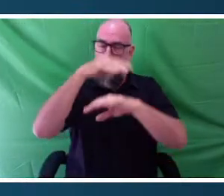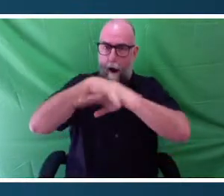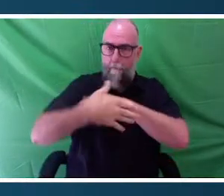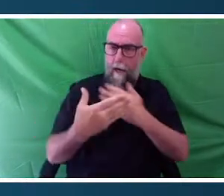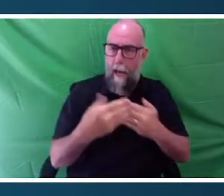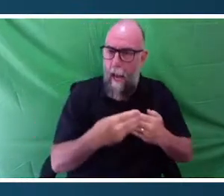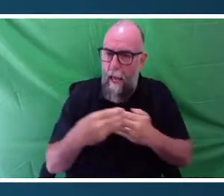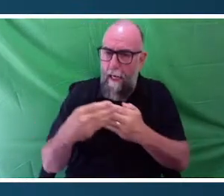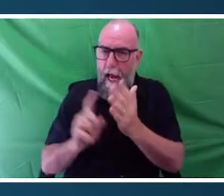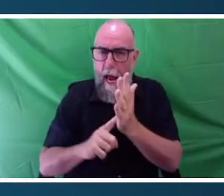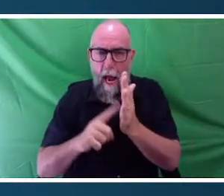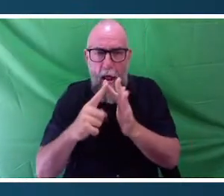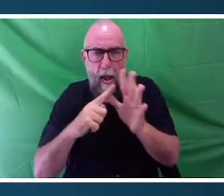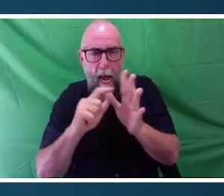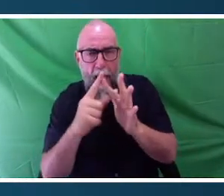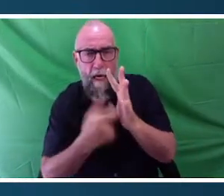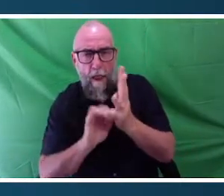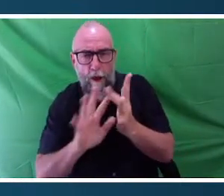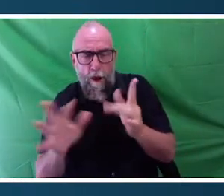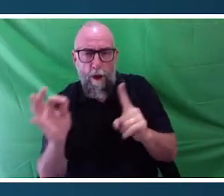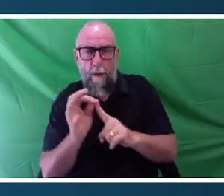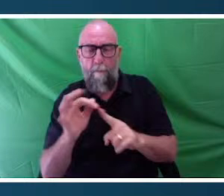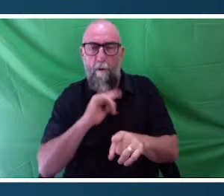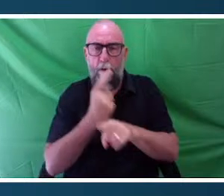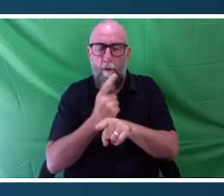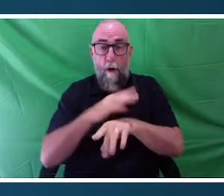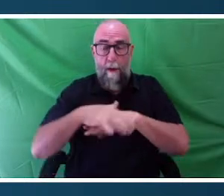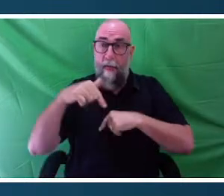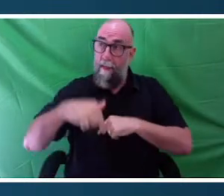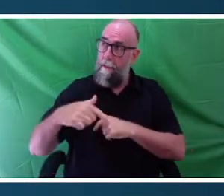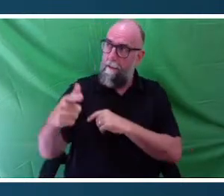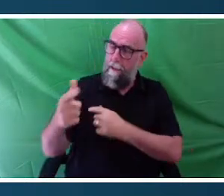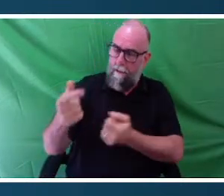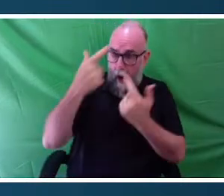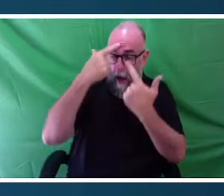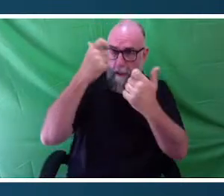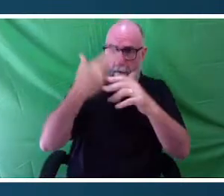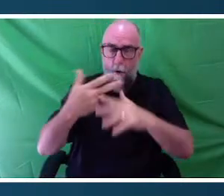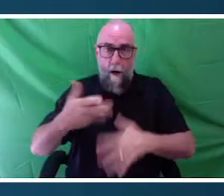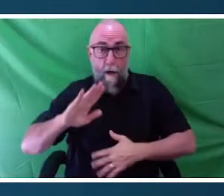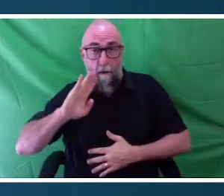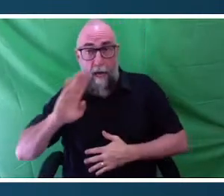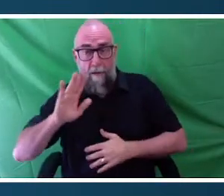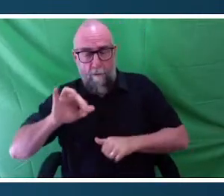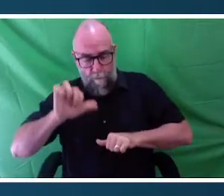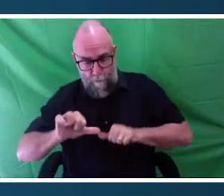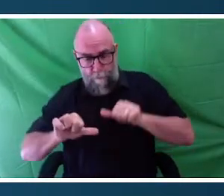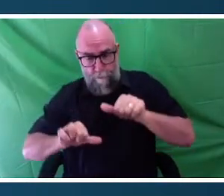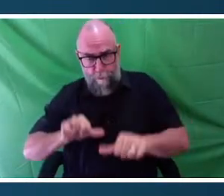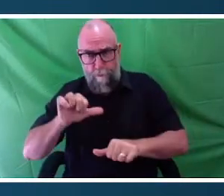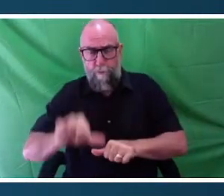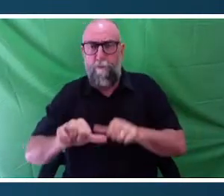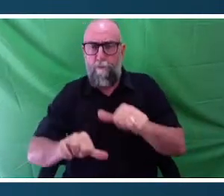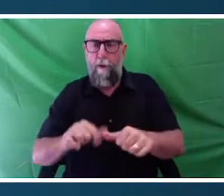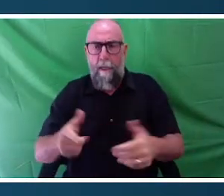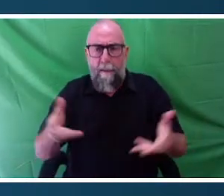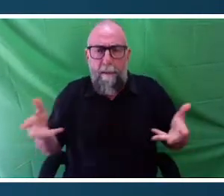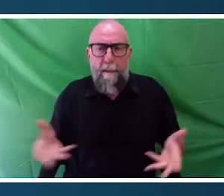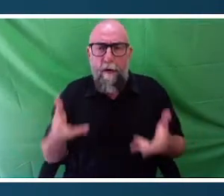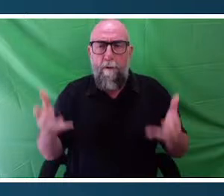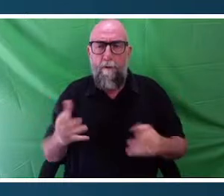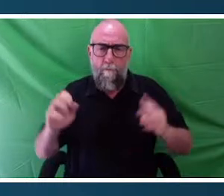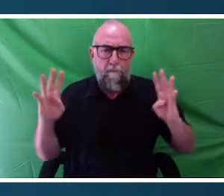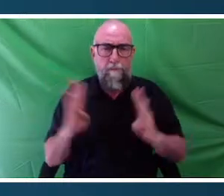to the inception of this influential lecture series, fostering dialogue that shapes policy and impacts lives in